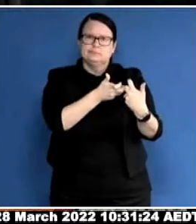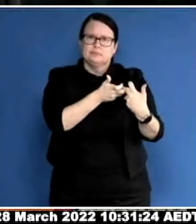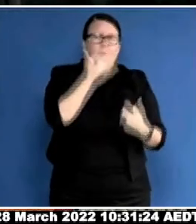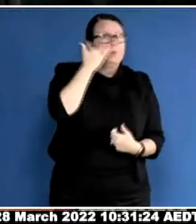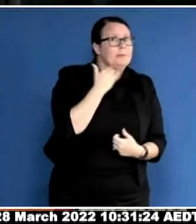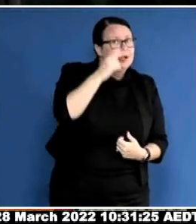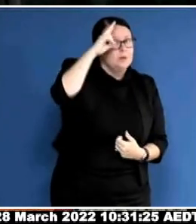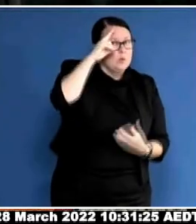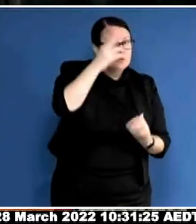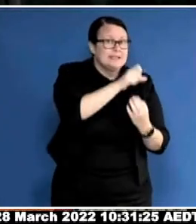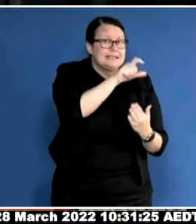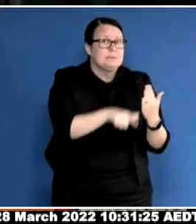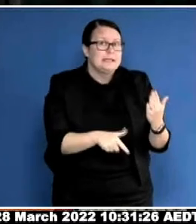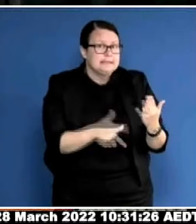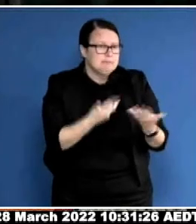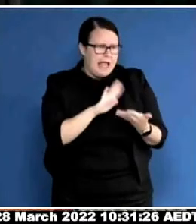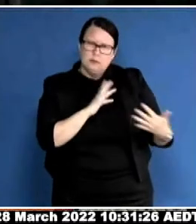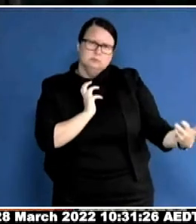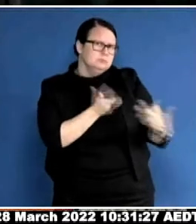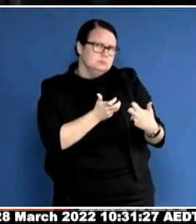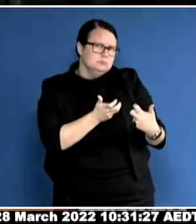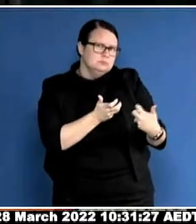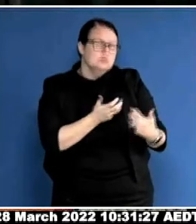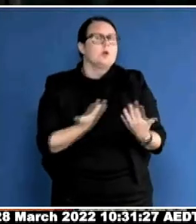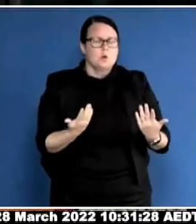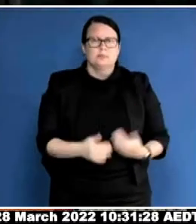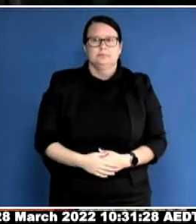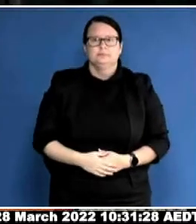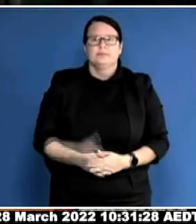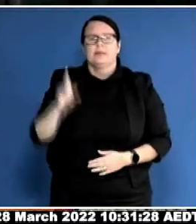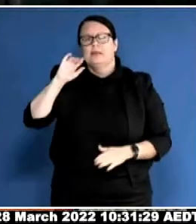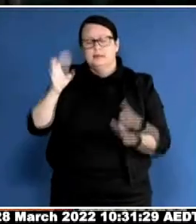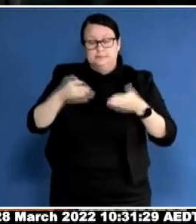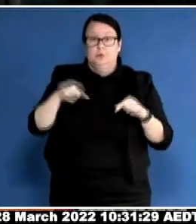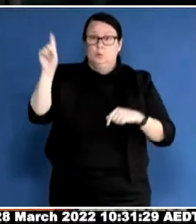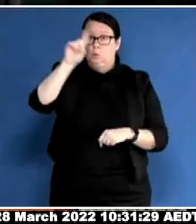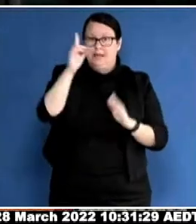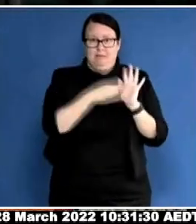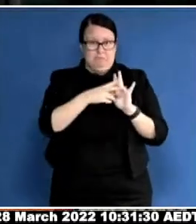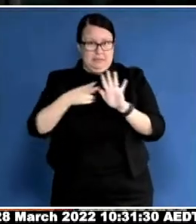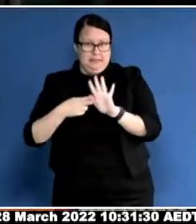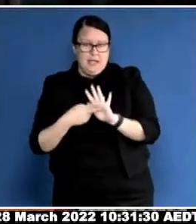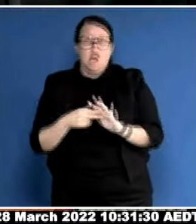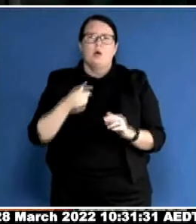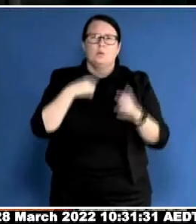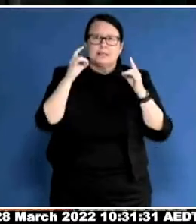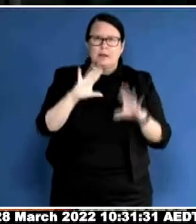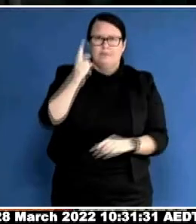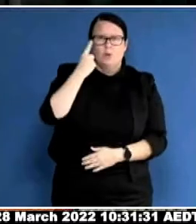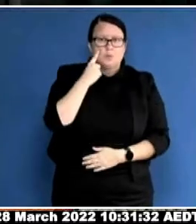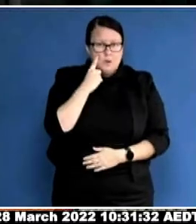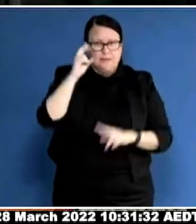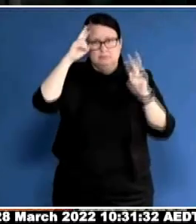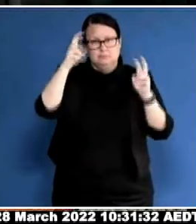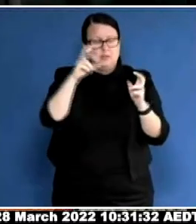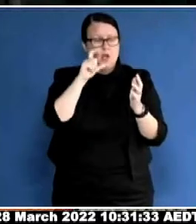disability. So turning to today. Today, we'll start with our first witness, Chloe.